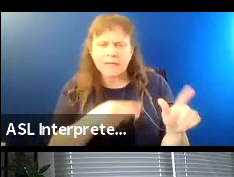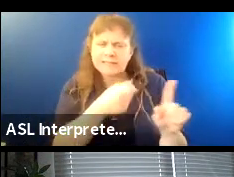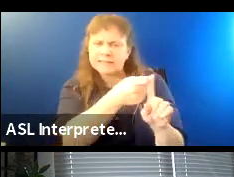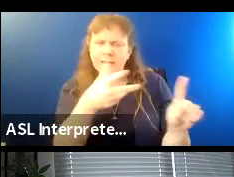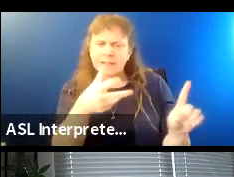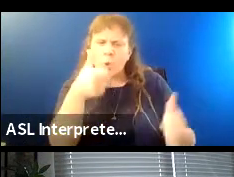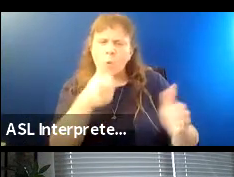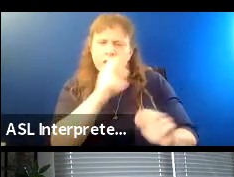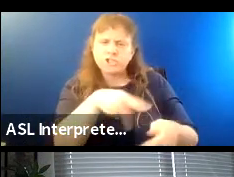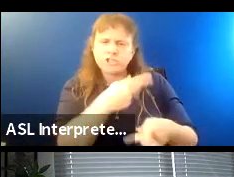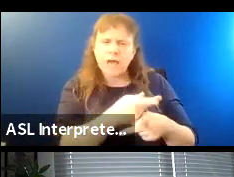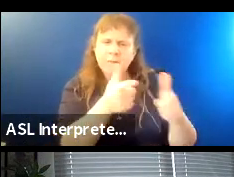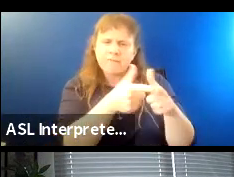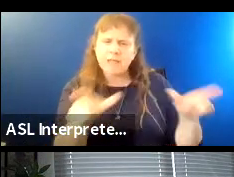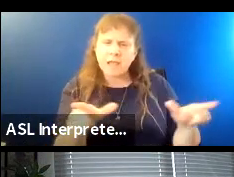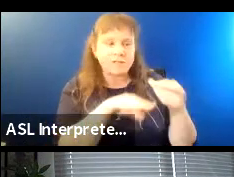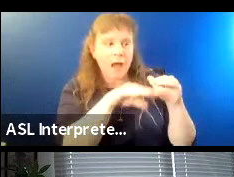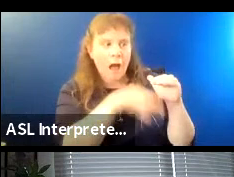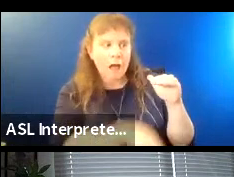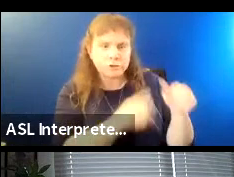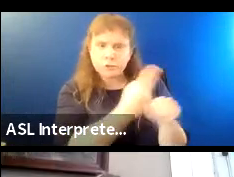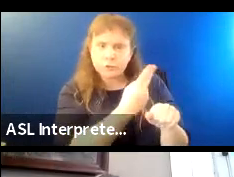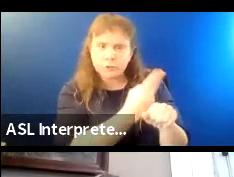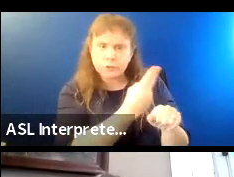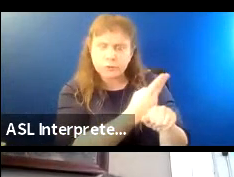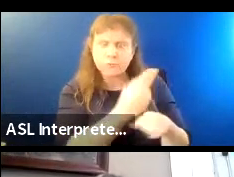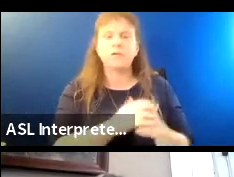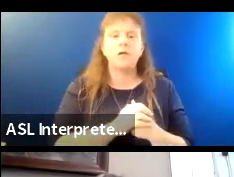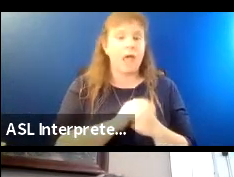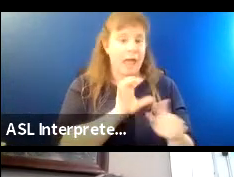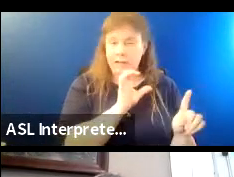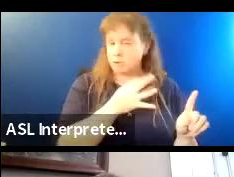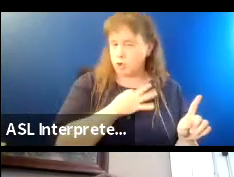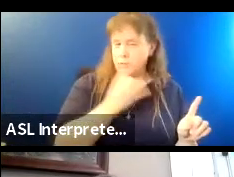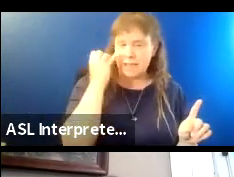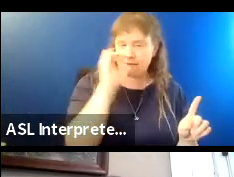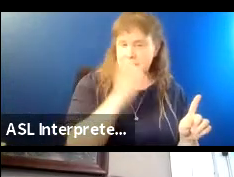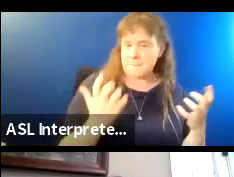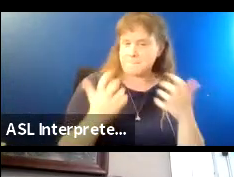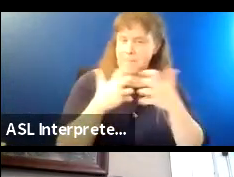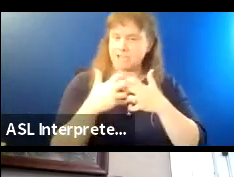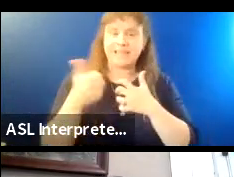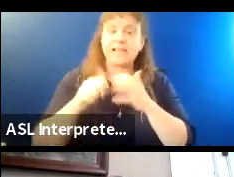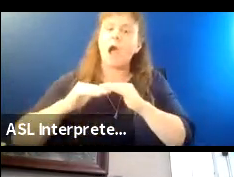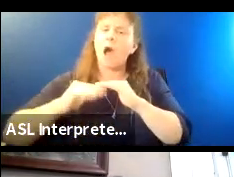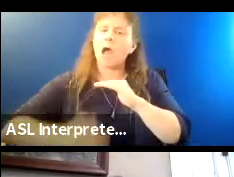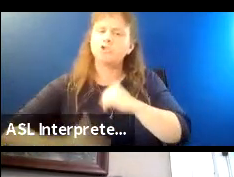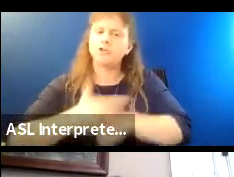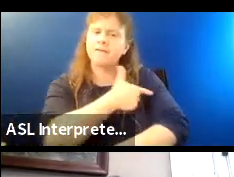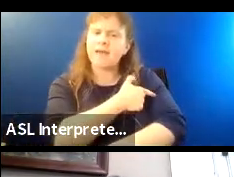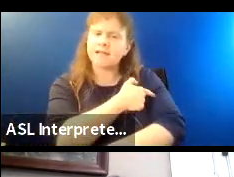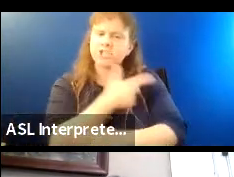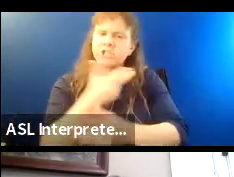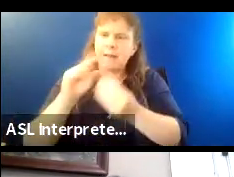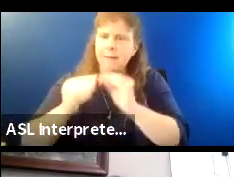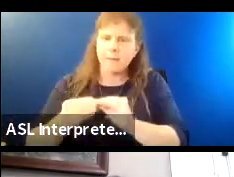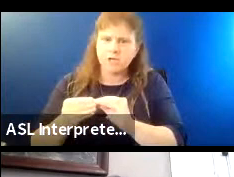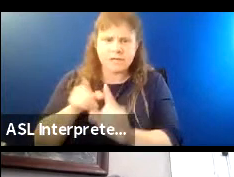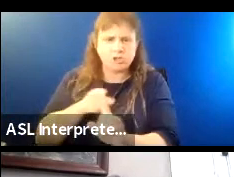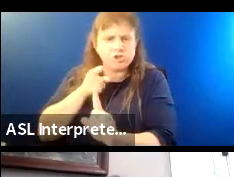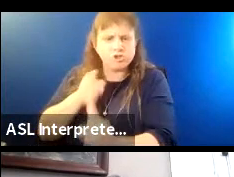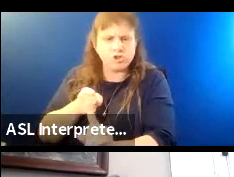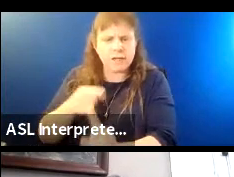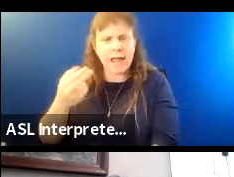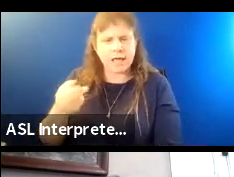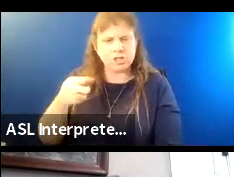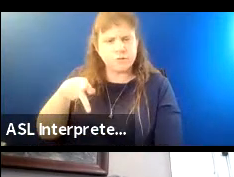are being underutilized and whether that's matching any of the under-vaccination rates in certain HPI zip